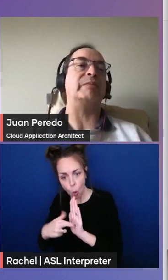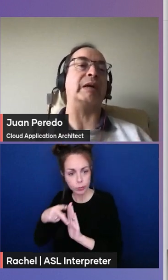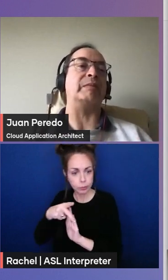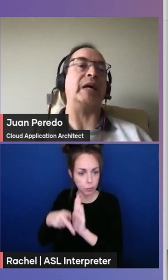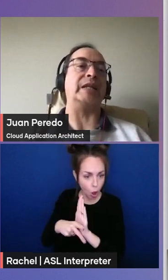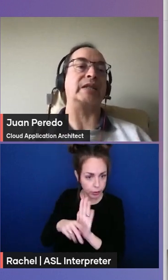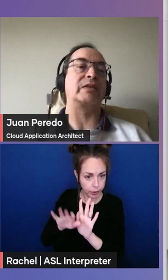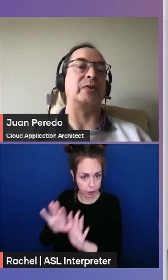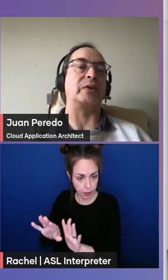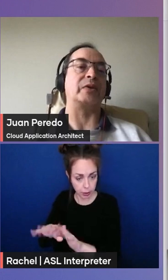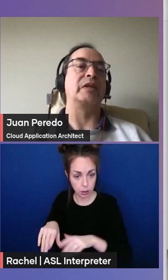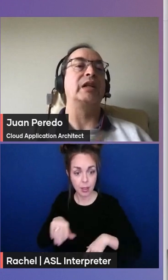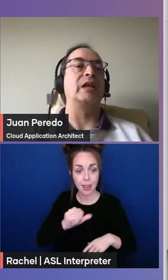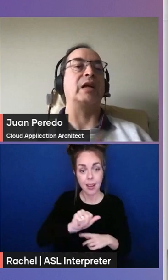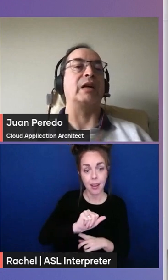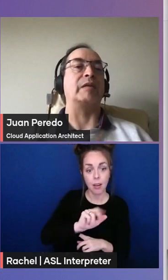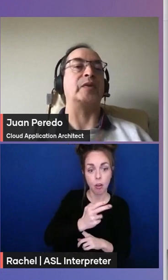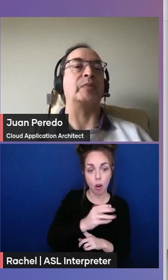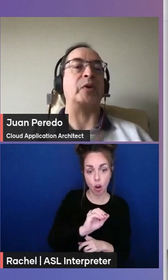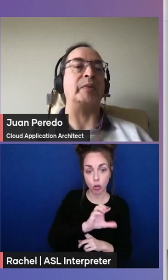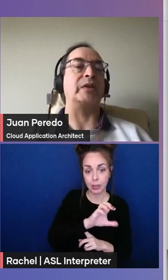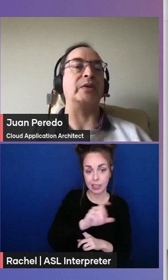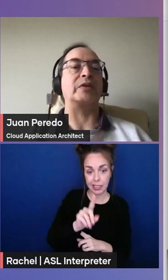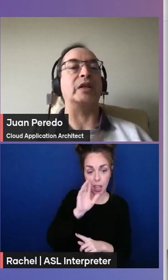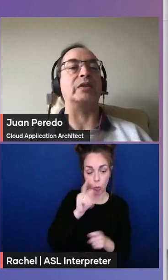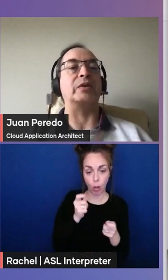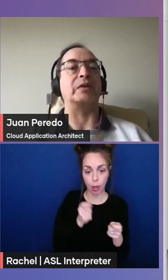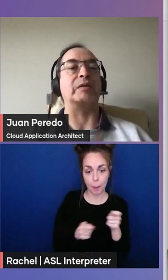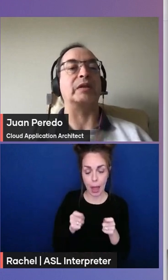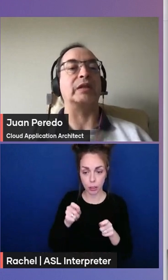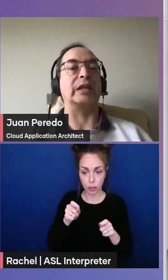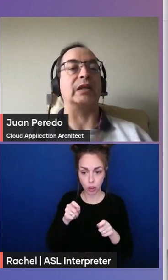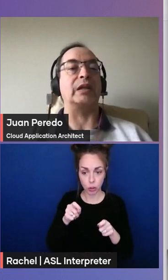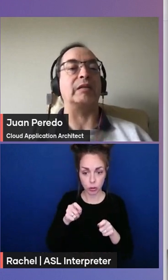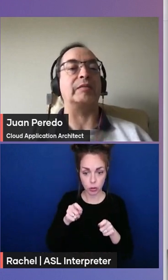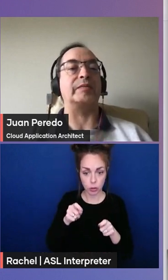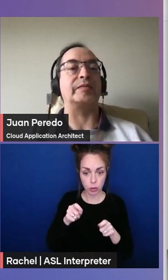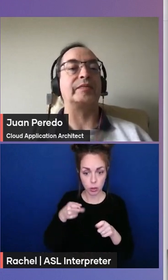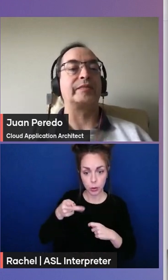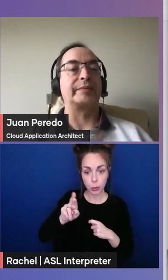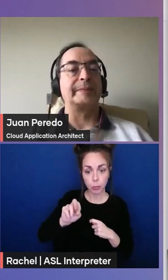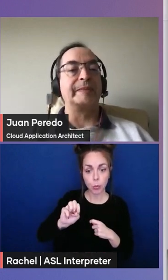actually manage your Prometheus and your